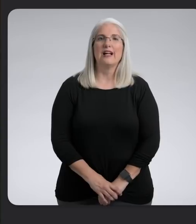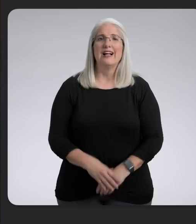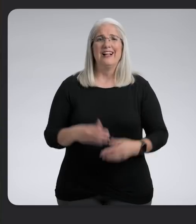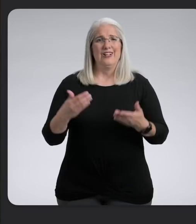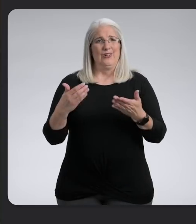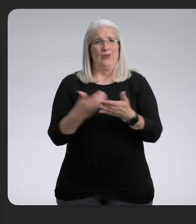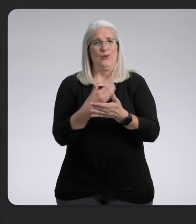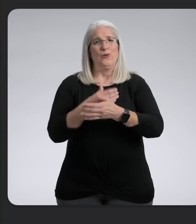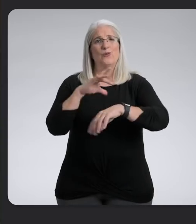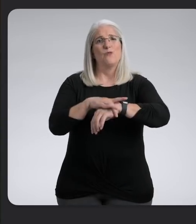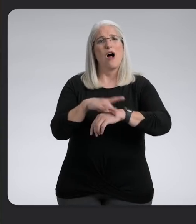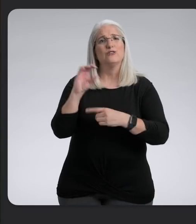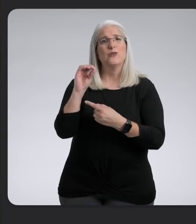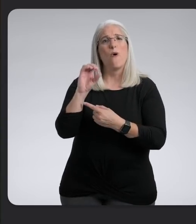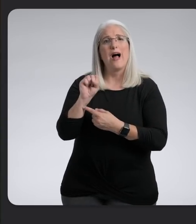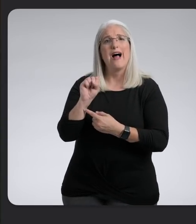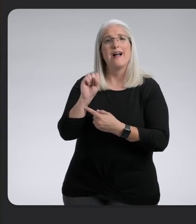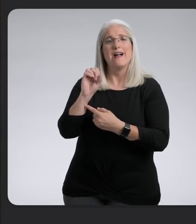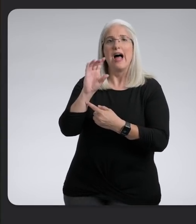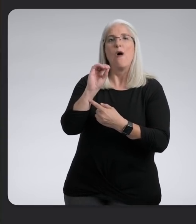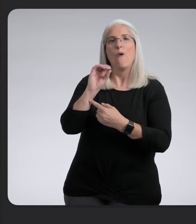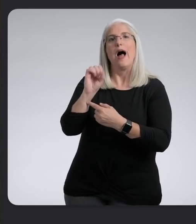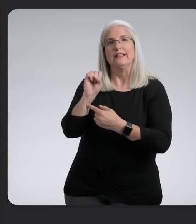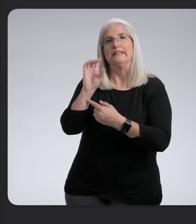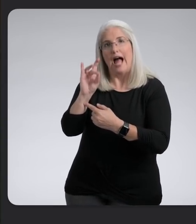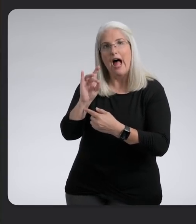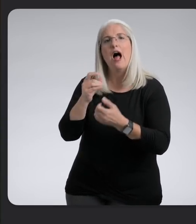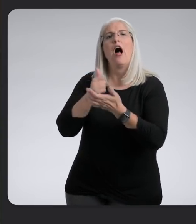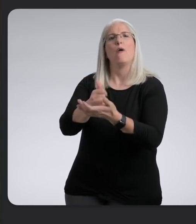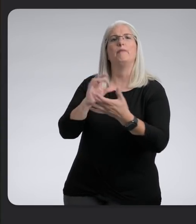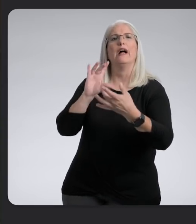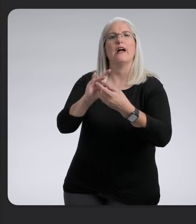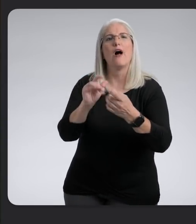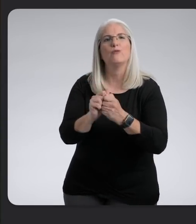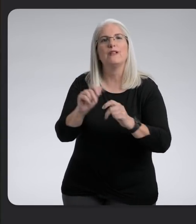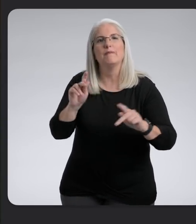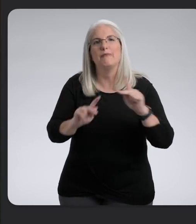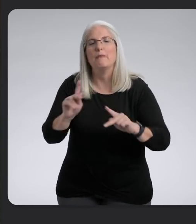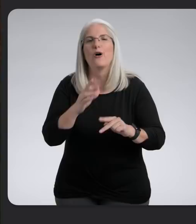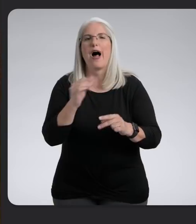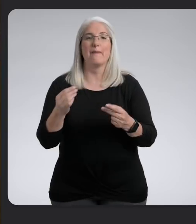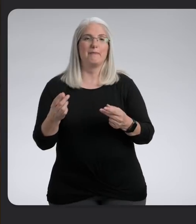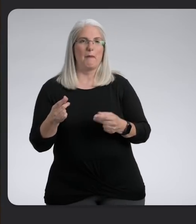people and puppies you care about most. And now, back to Kevin.